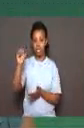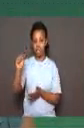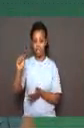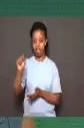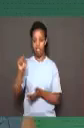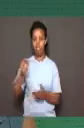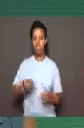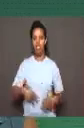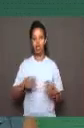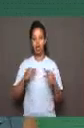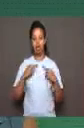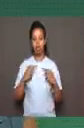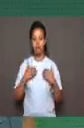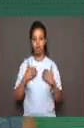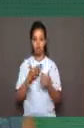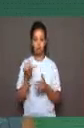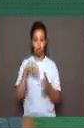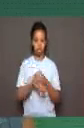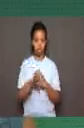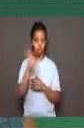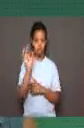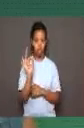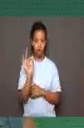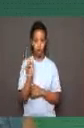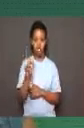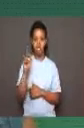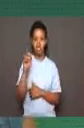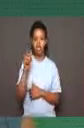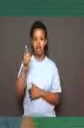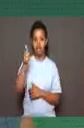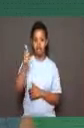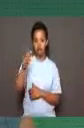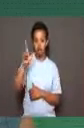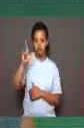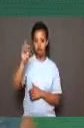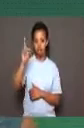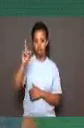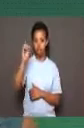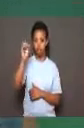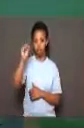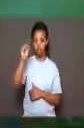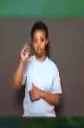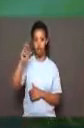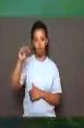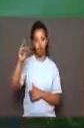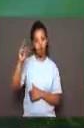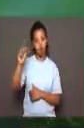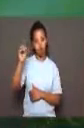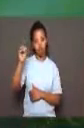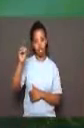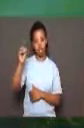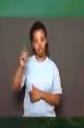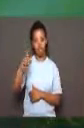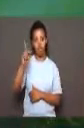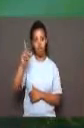living organisms are polymers of aldose monosaccharides.